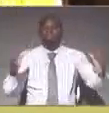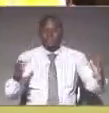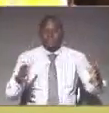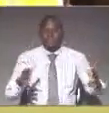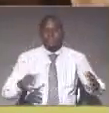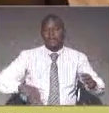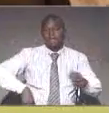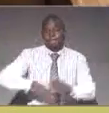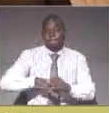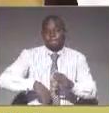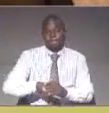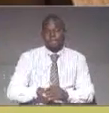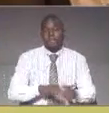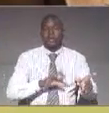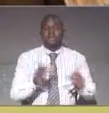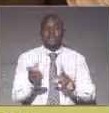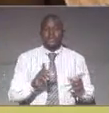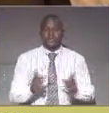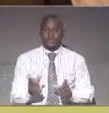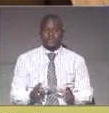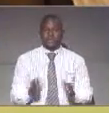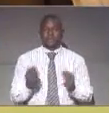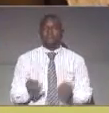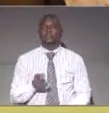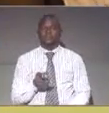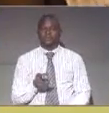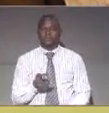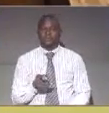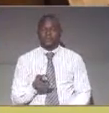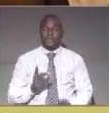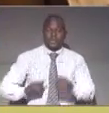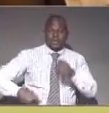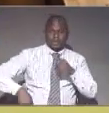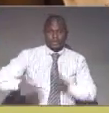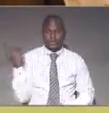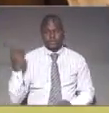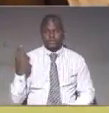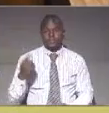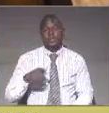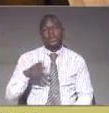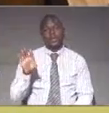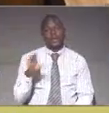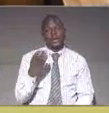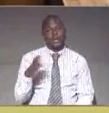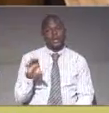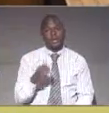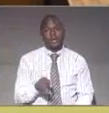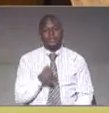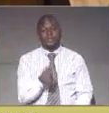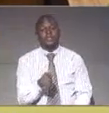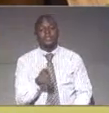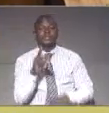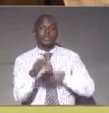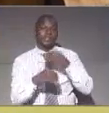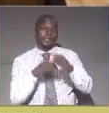club's stadium. This being the champion club in this country,